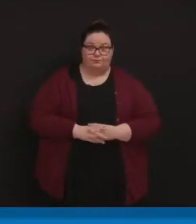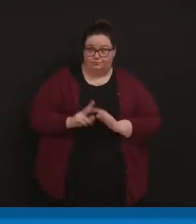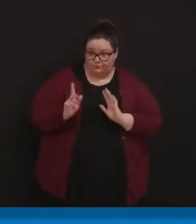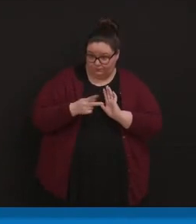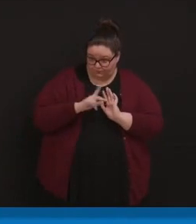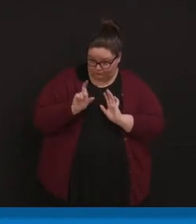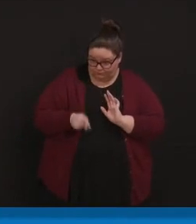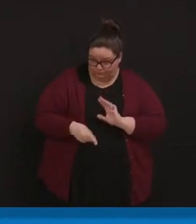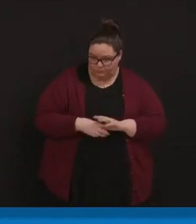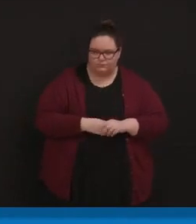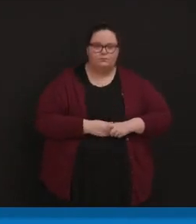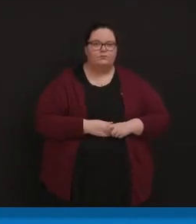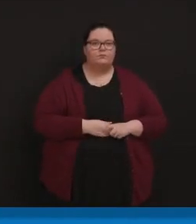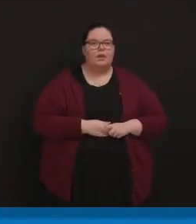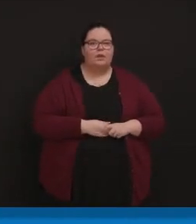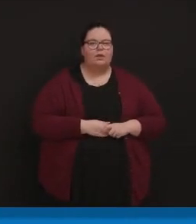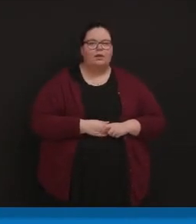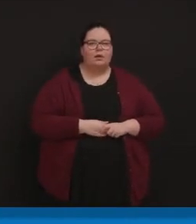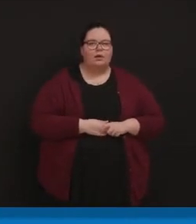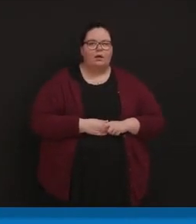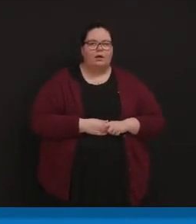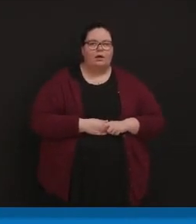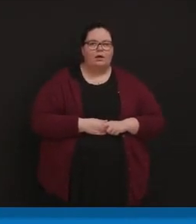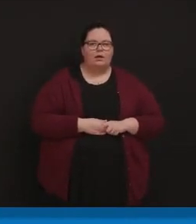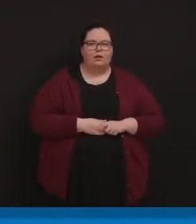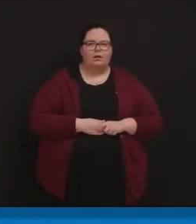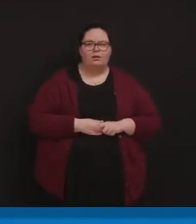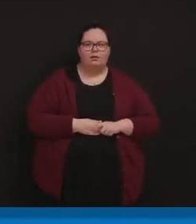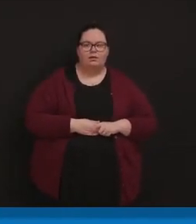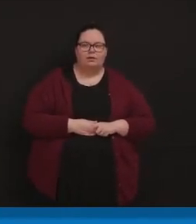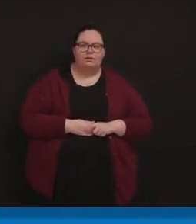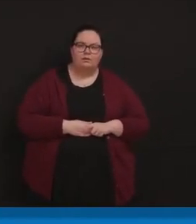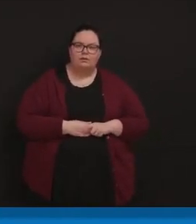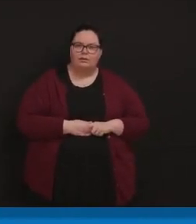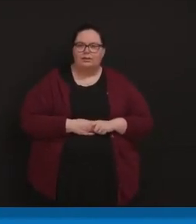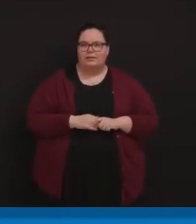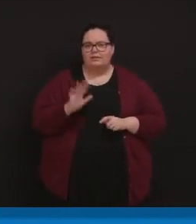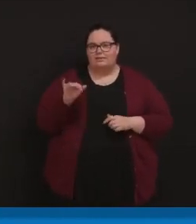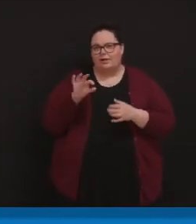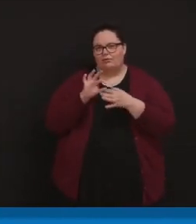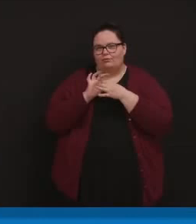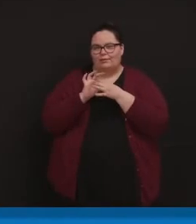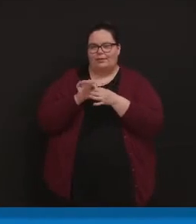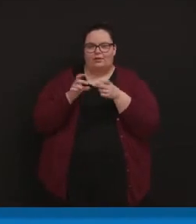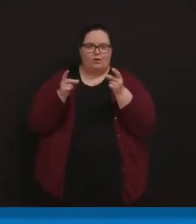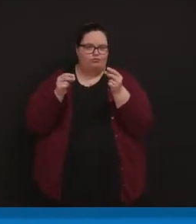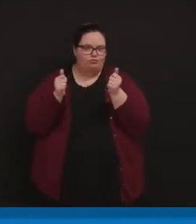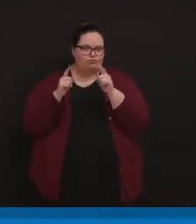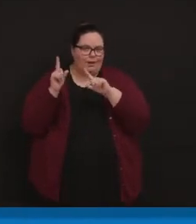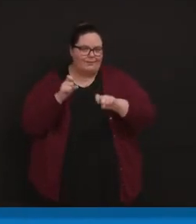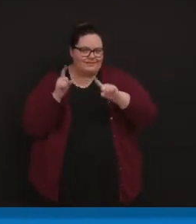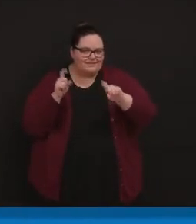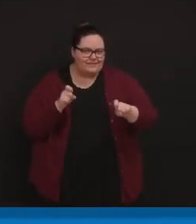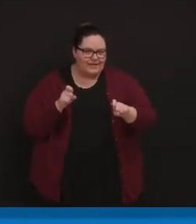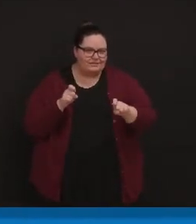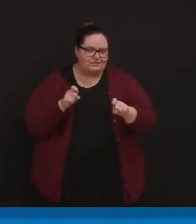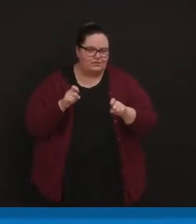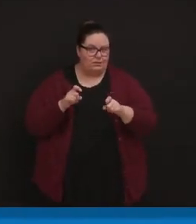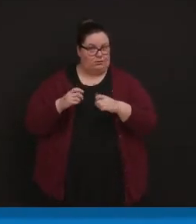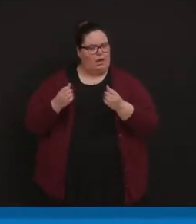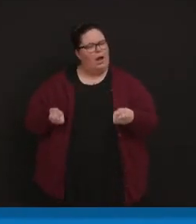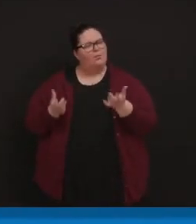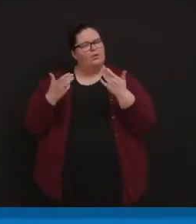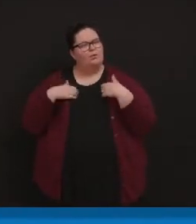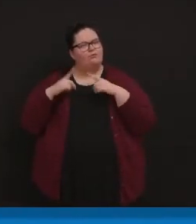I do. Is that due to our current supply of rapid tests? And what is our current supply of rapid